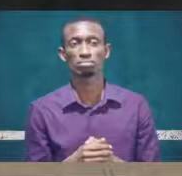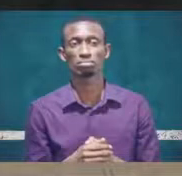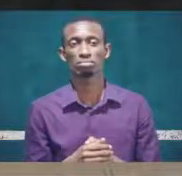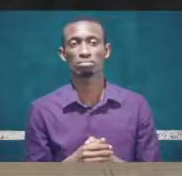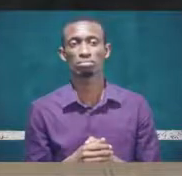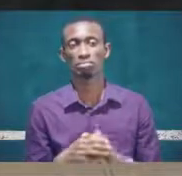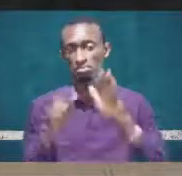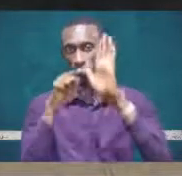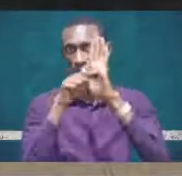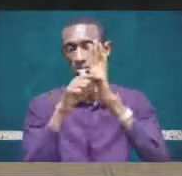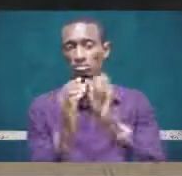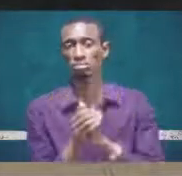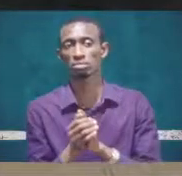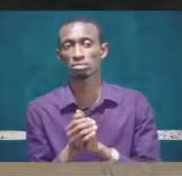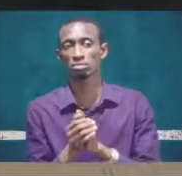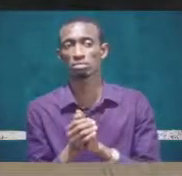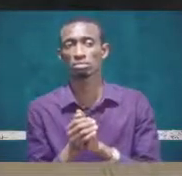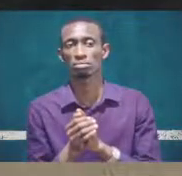minus